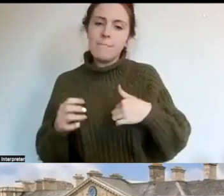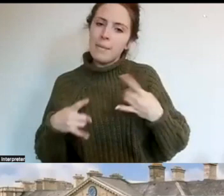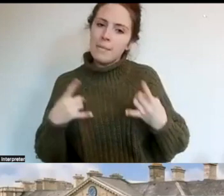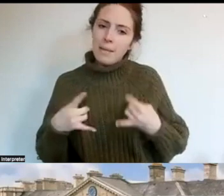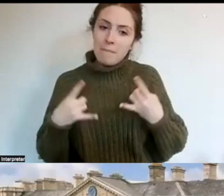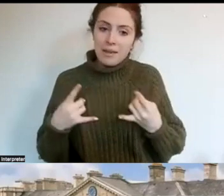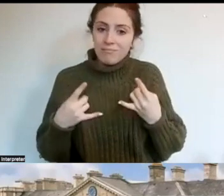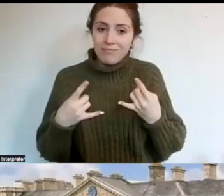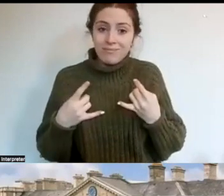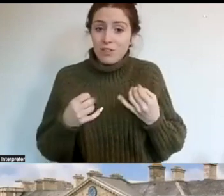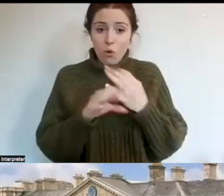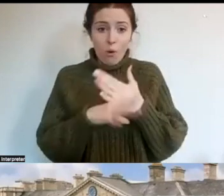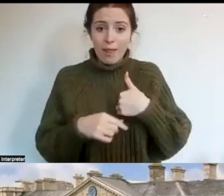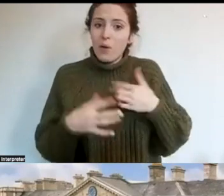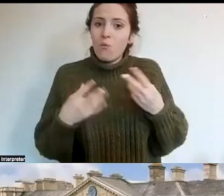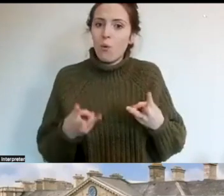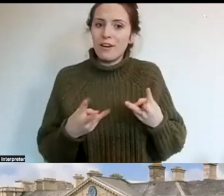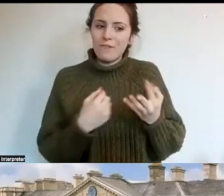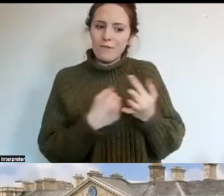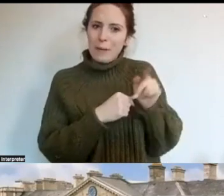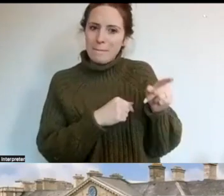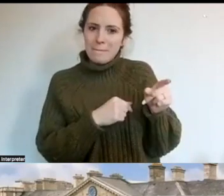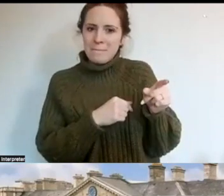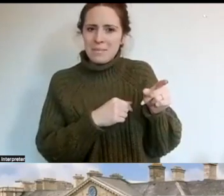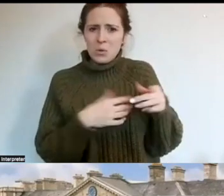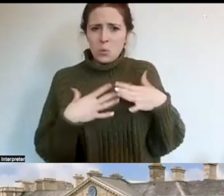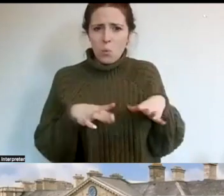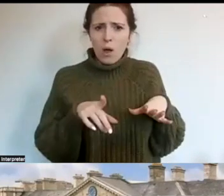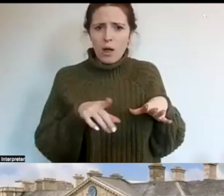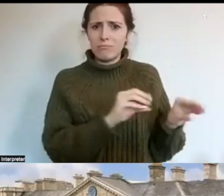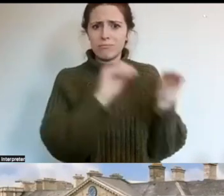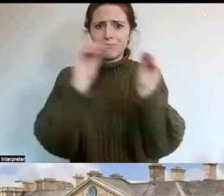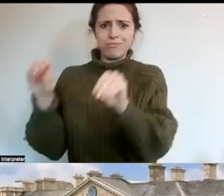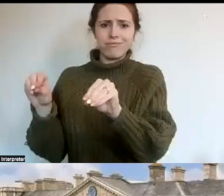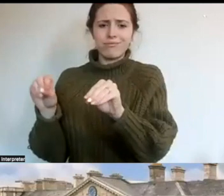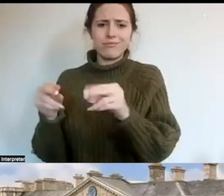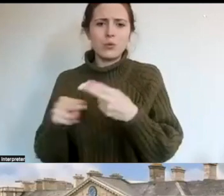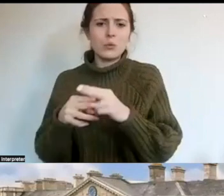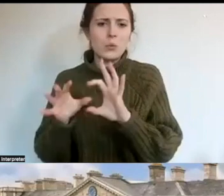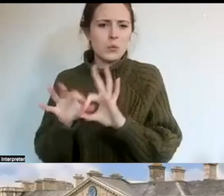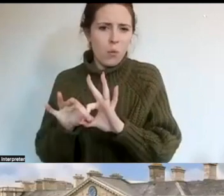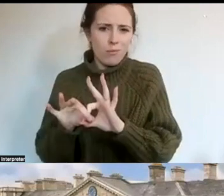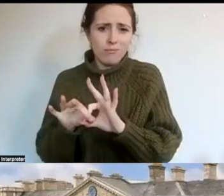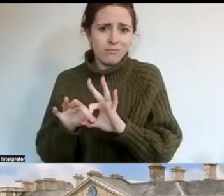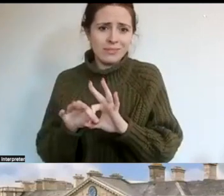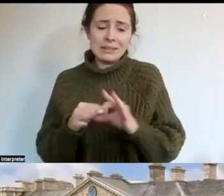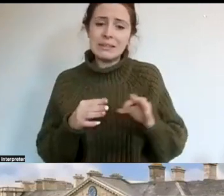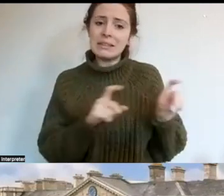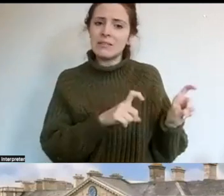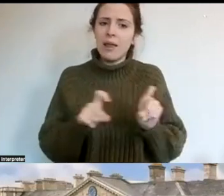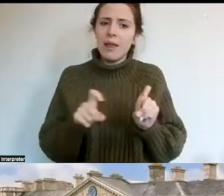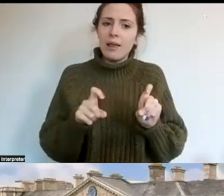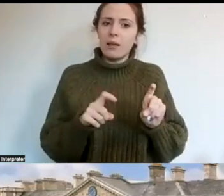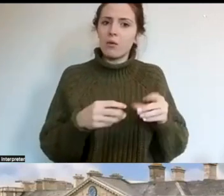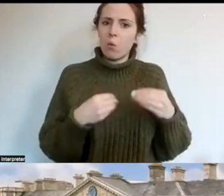I want for him. I don't want him to go to nursing homes, or I don't want him to go anywhere else but to stay in his own environment where